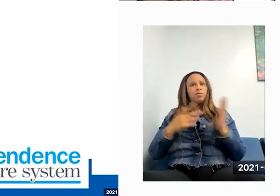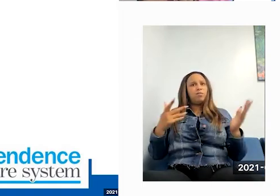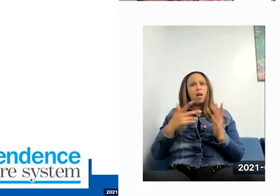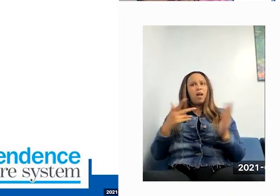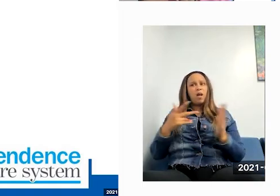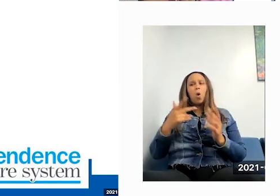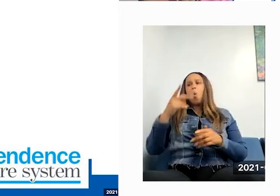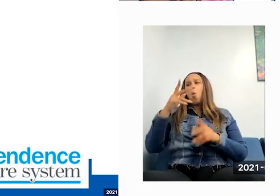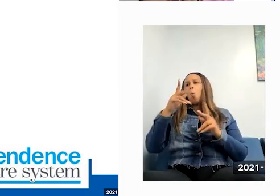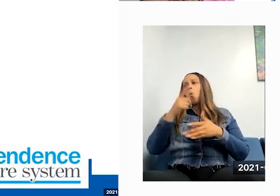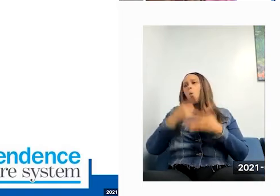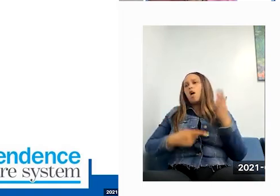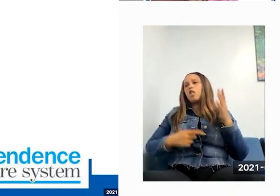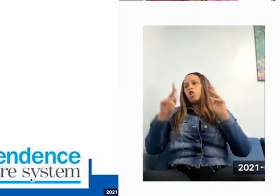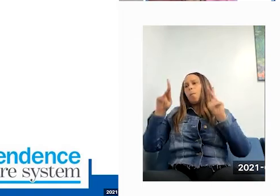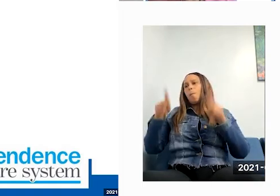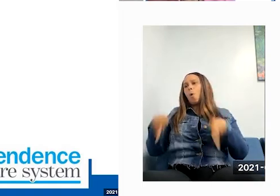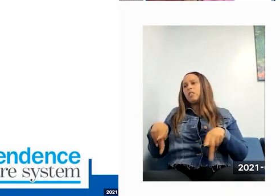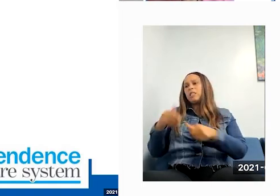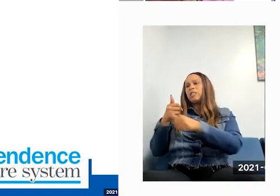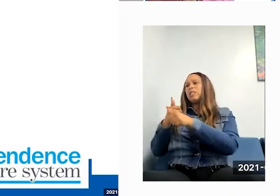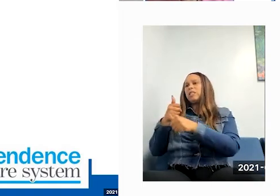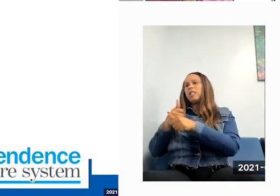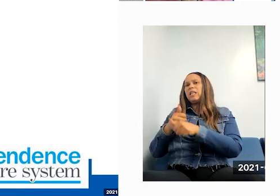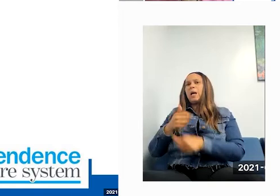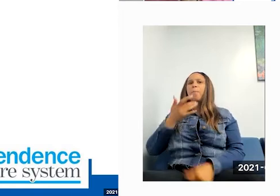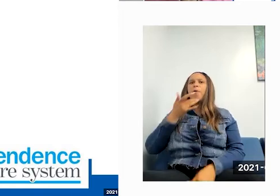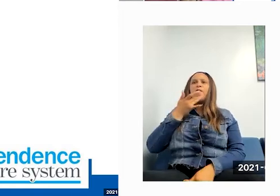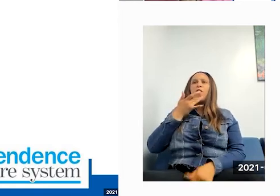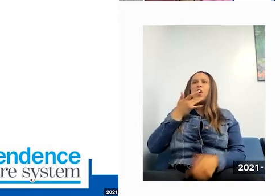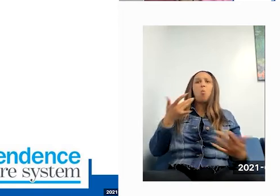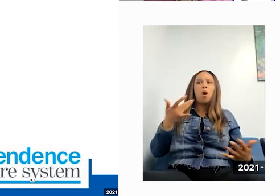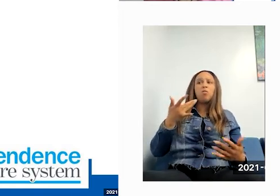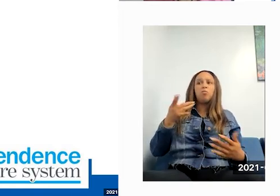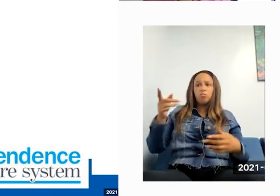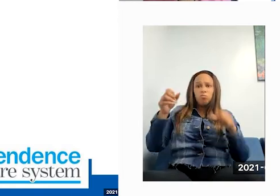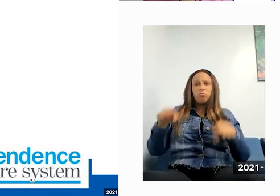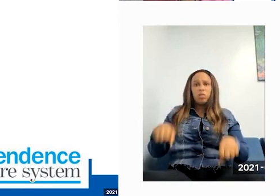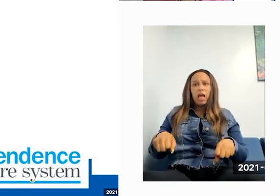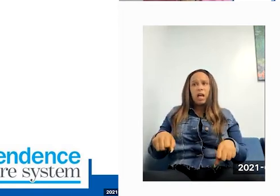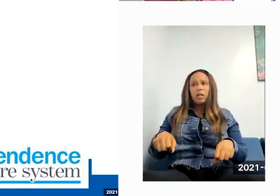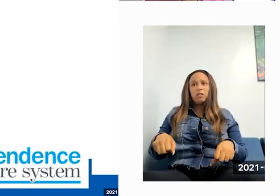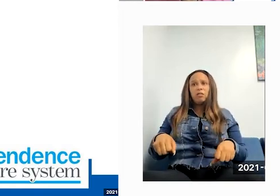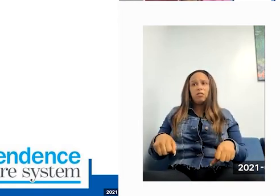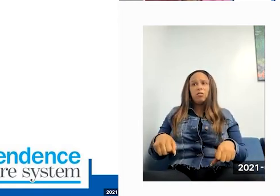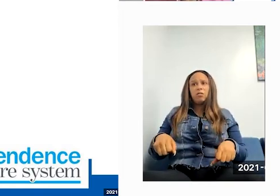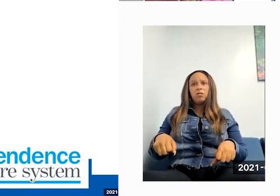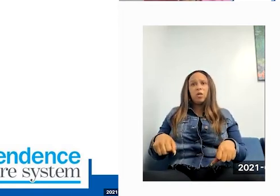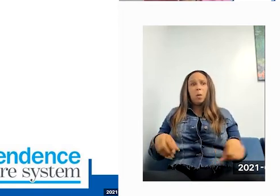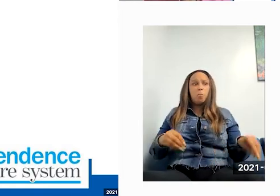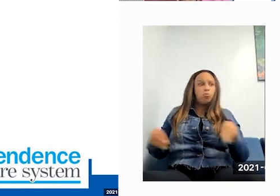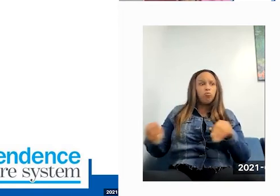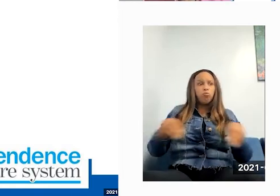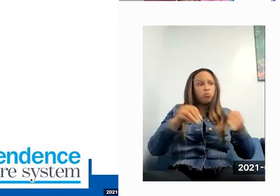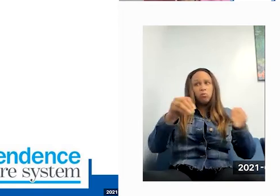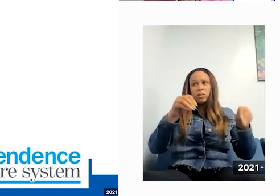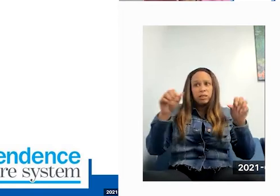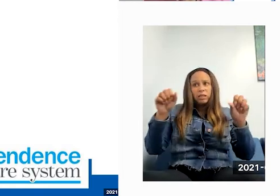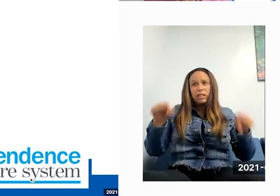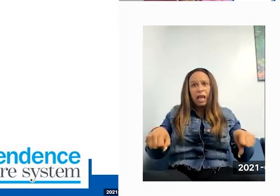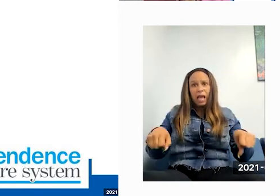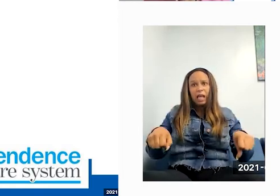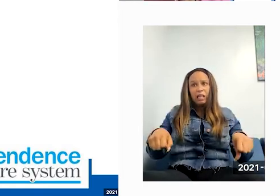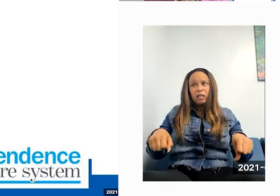of self-propulsion? Are they self-propelling? Do they have the capacity or the capability to